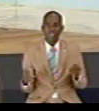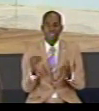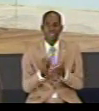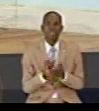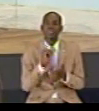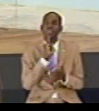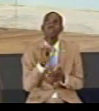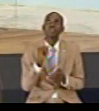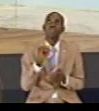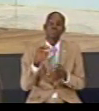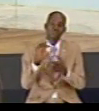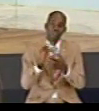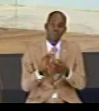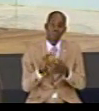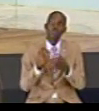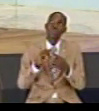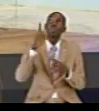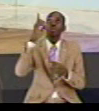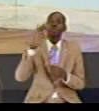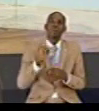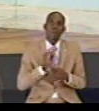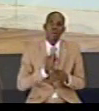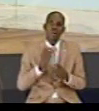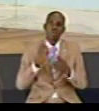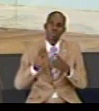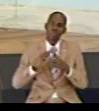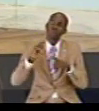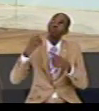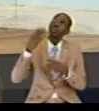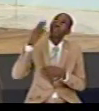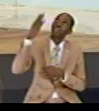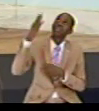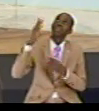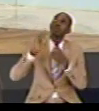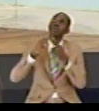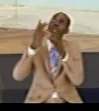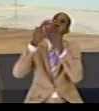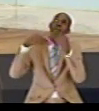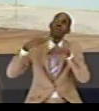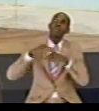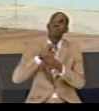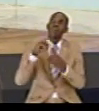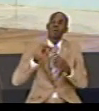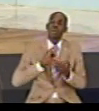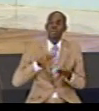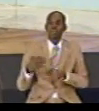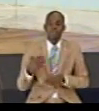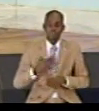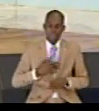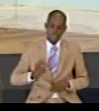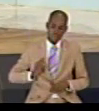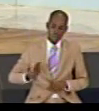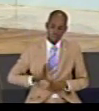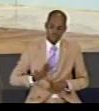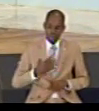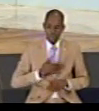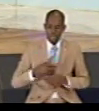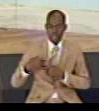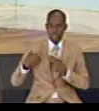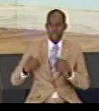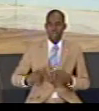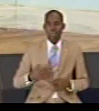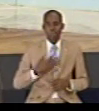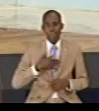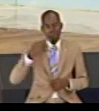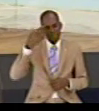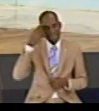God, I want to get to him, to heaven, when I die. My soul, my heart, my mind,